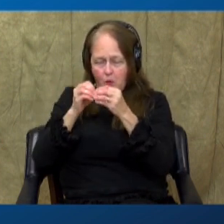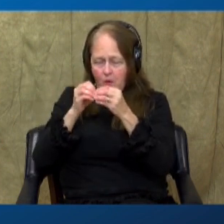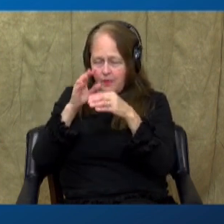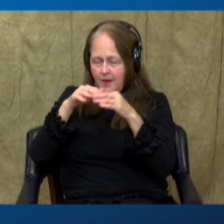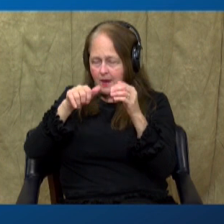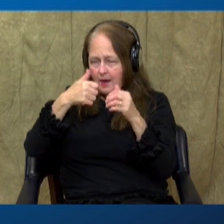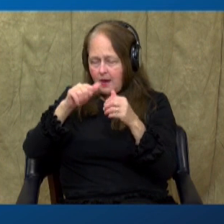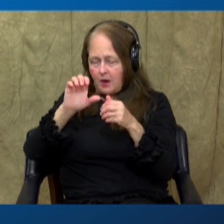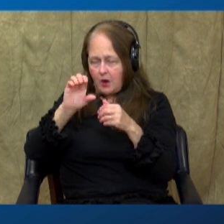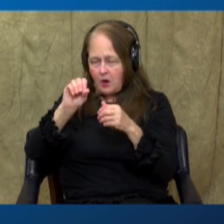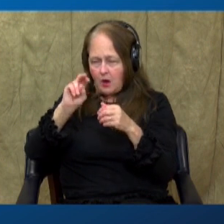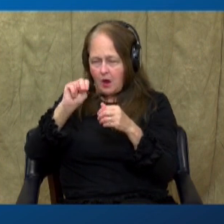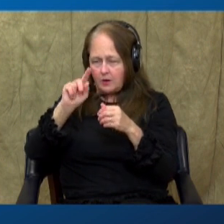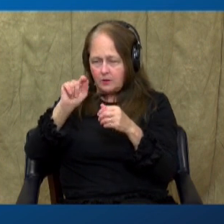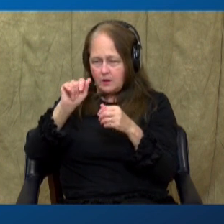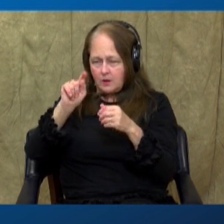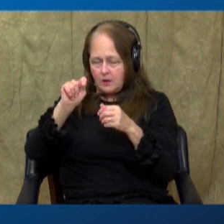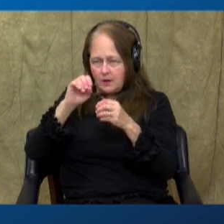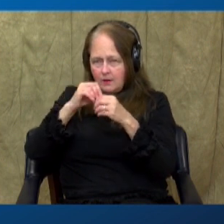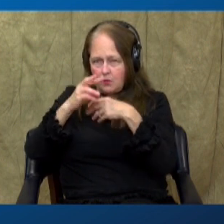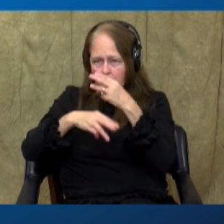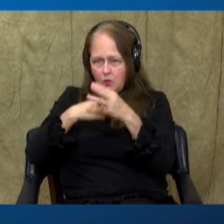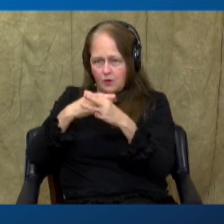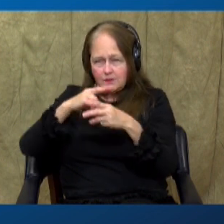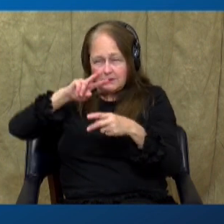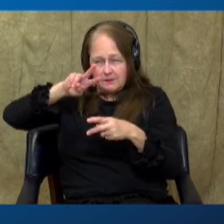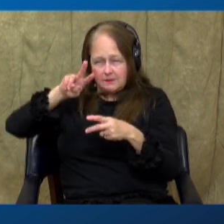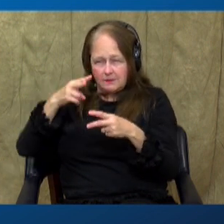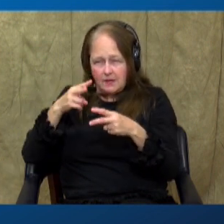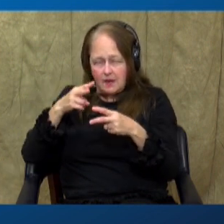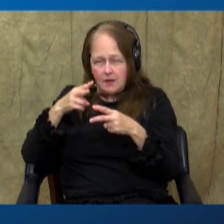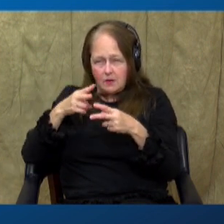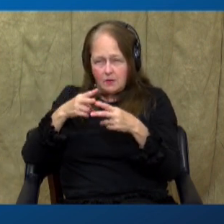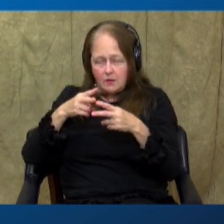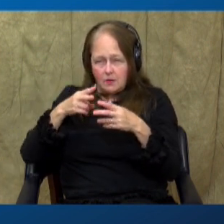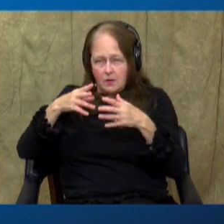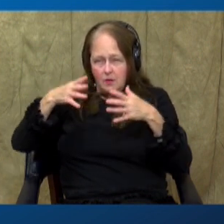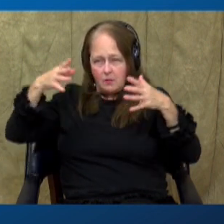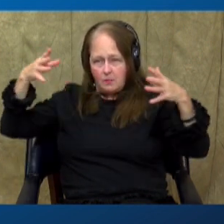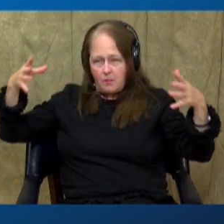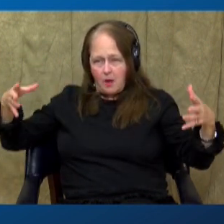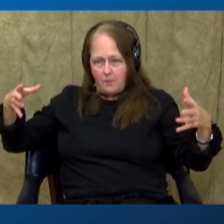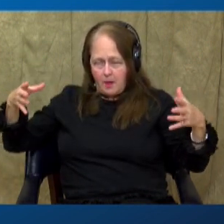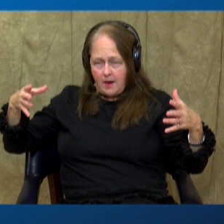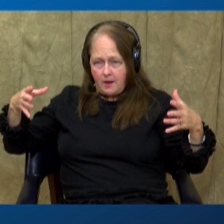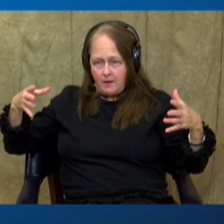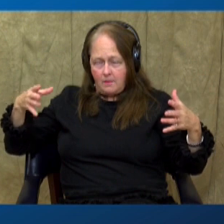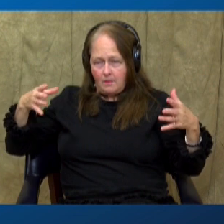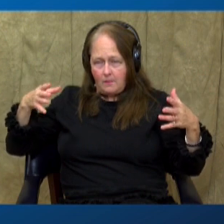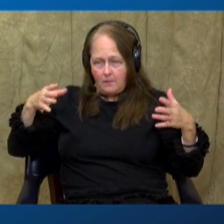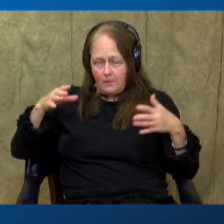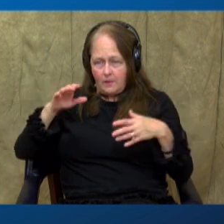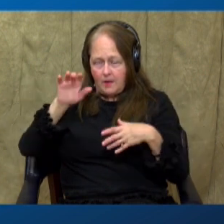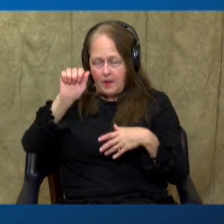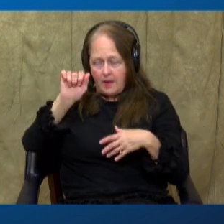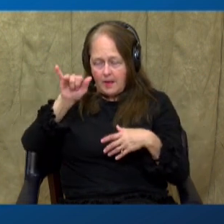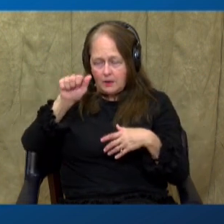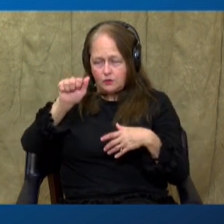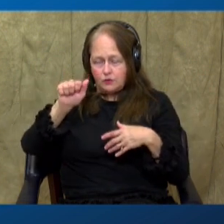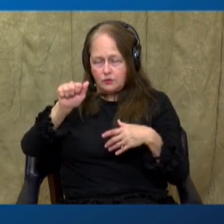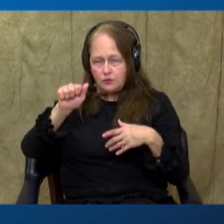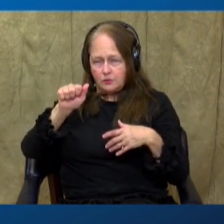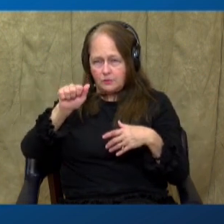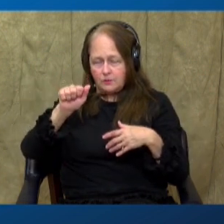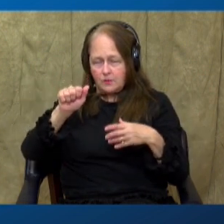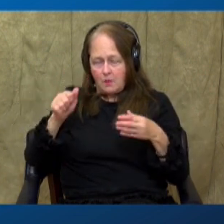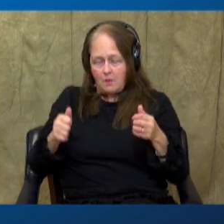It's also our second most populated continent, right behind what? Can you guess? Asia, okay? Asia